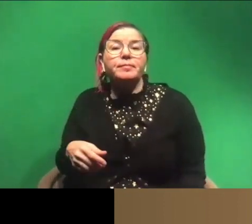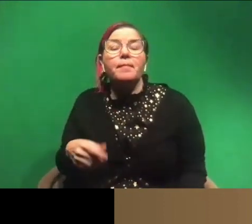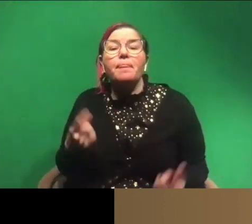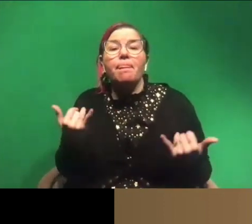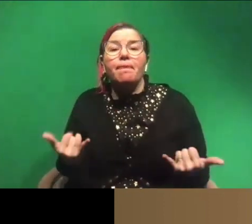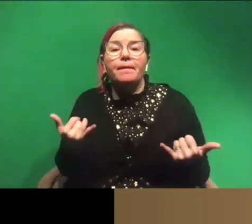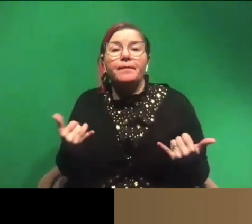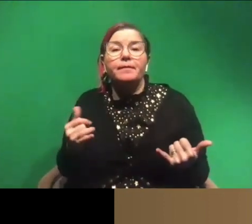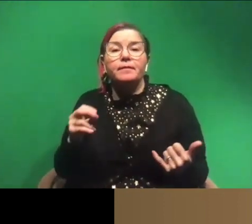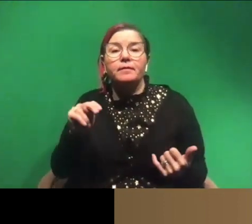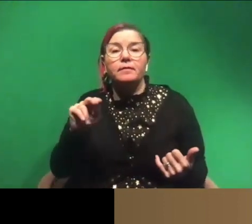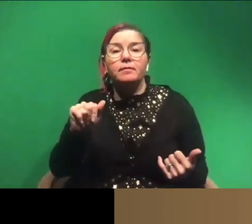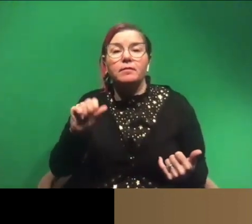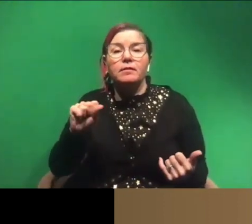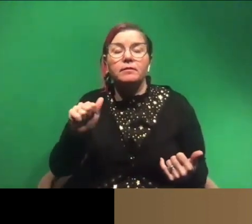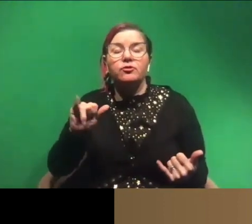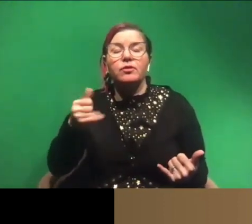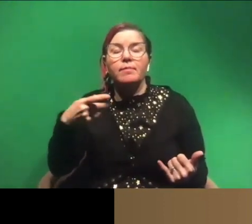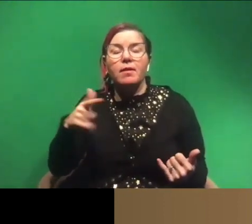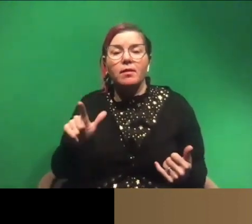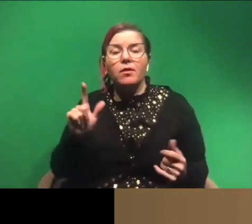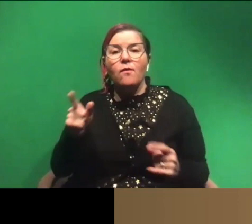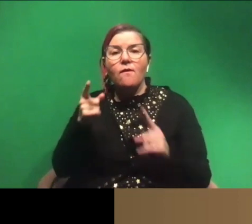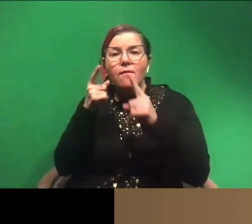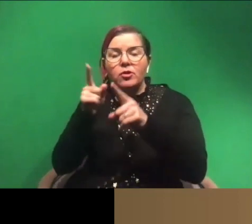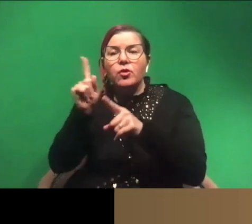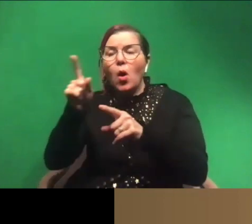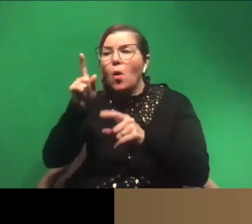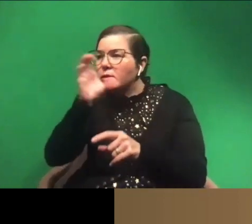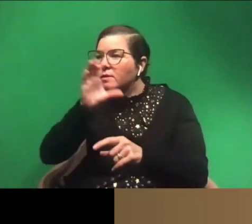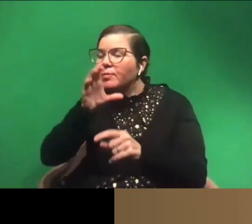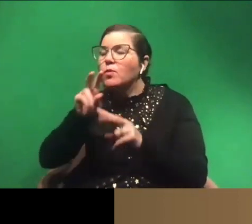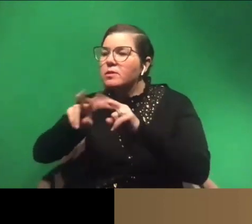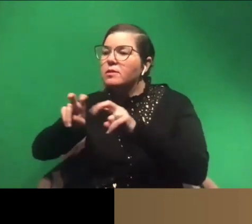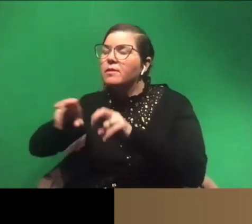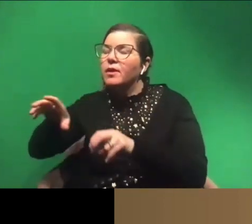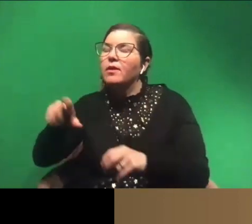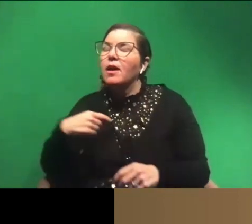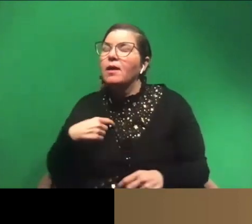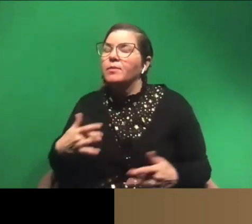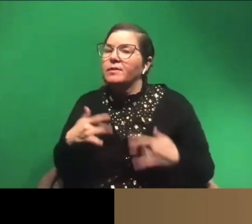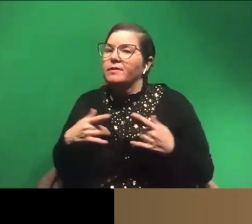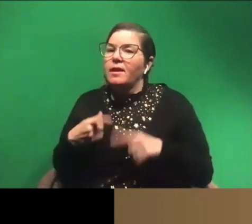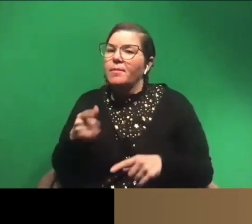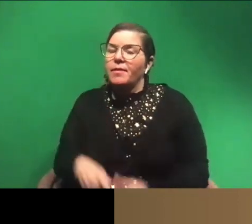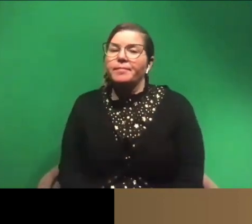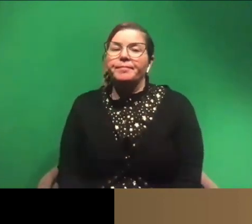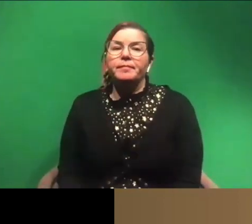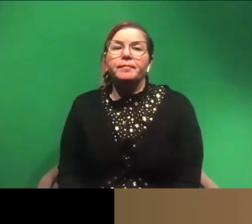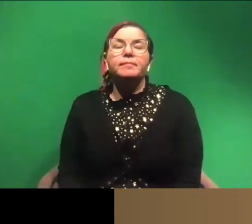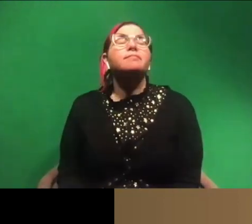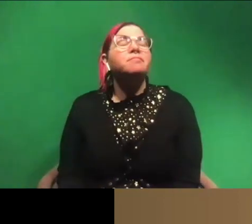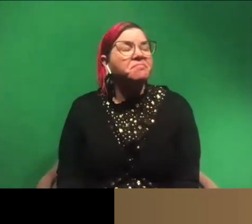is NASA JPL is putting together a mission to go and explore Europa. And I'm really, really excited about that one.